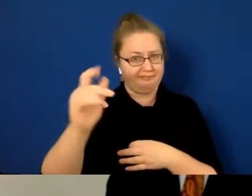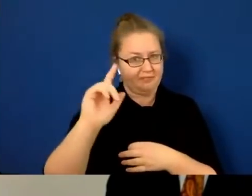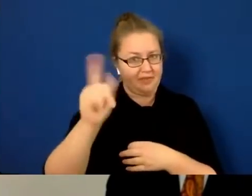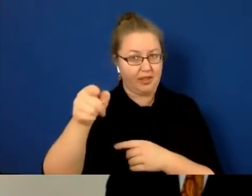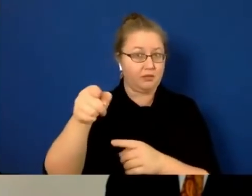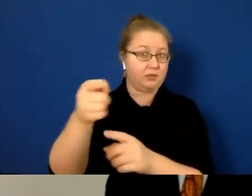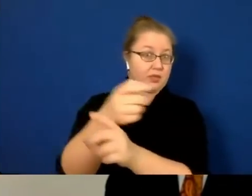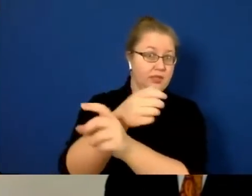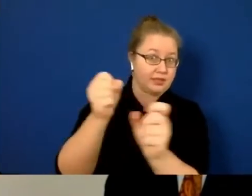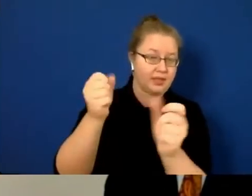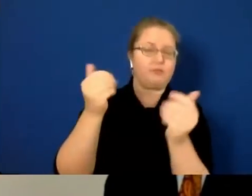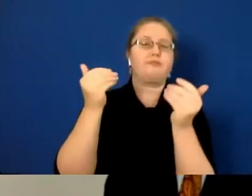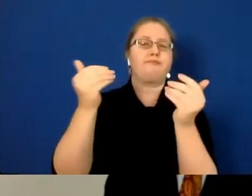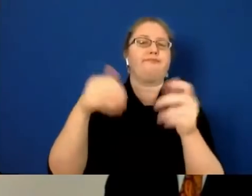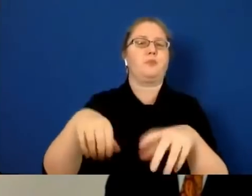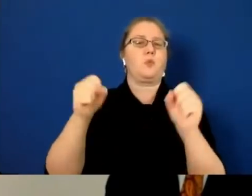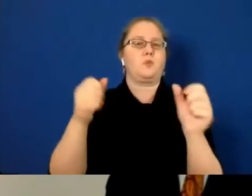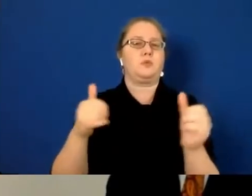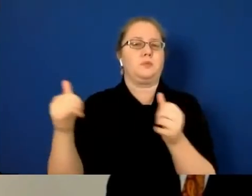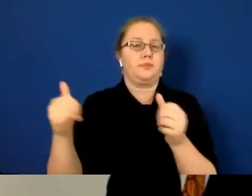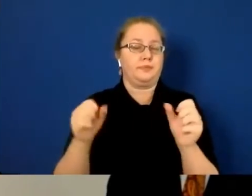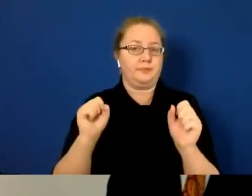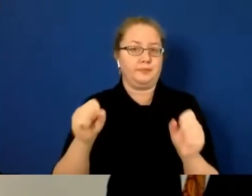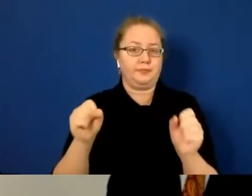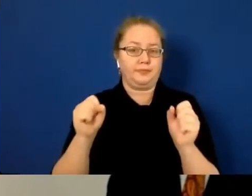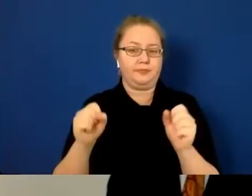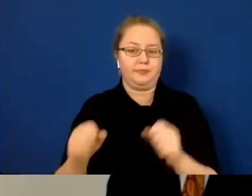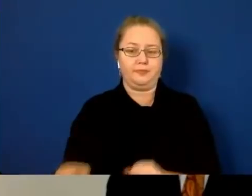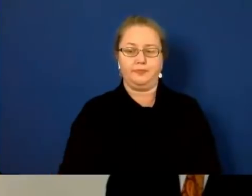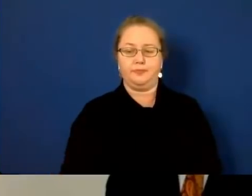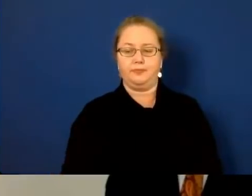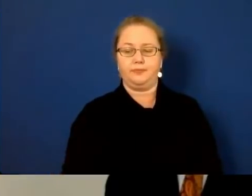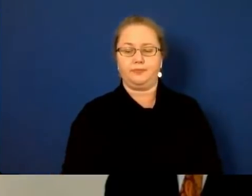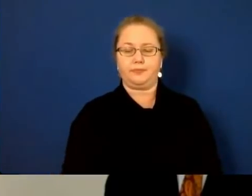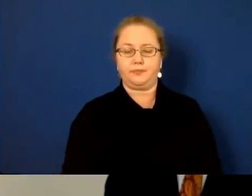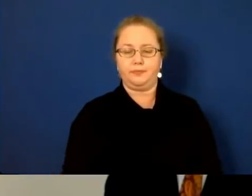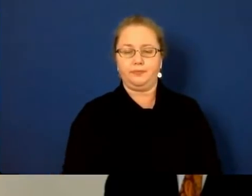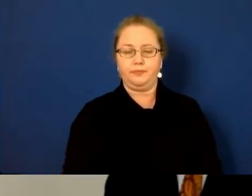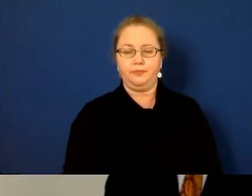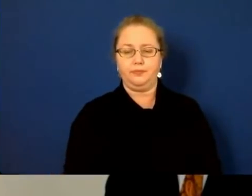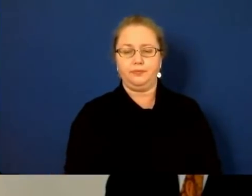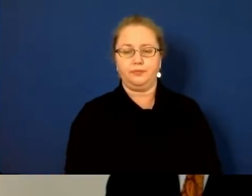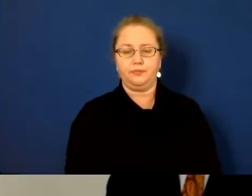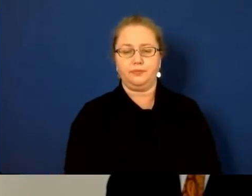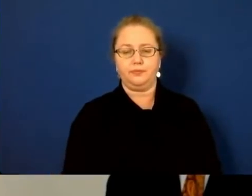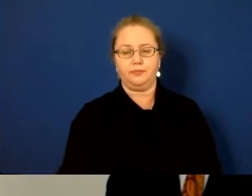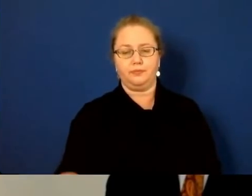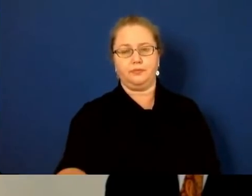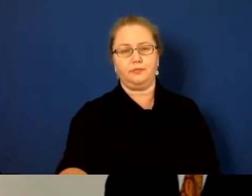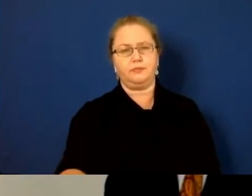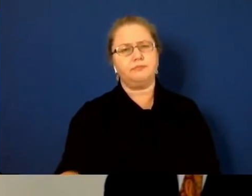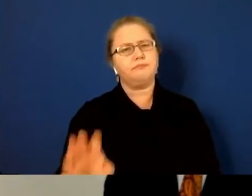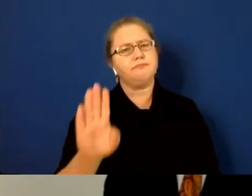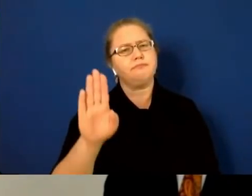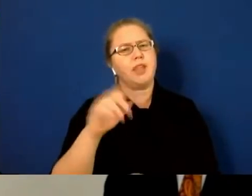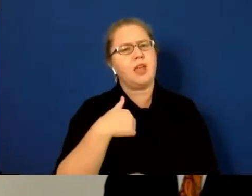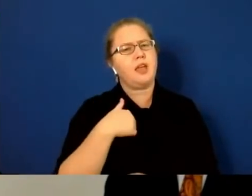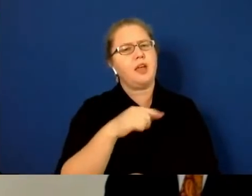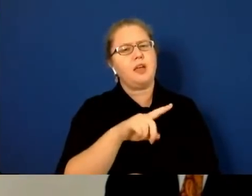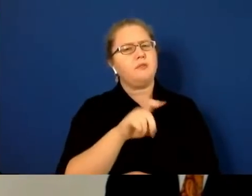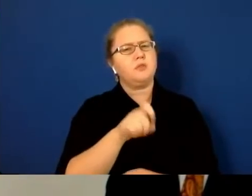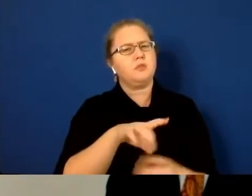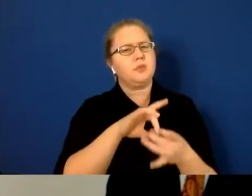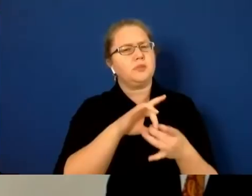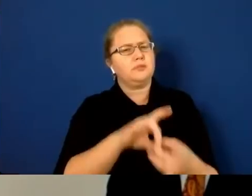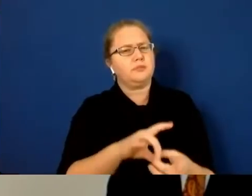because we are in a danger zone, and we need to take these actions to make it okay if we're